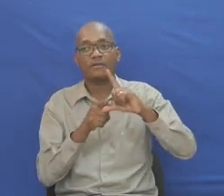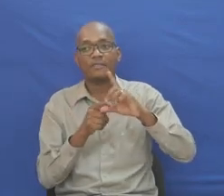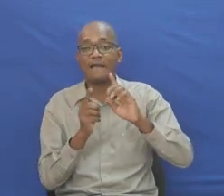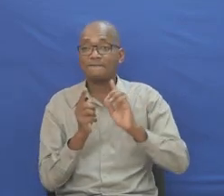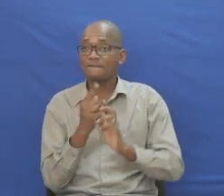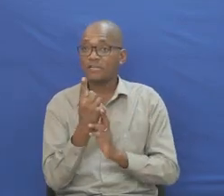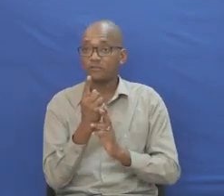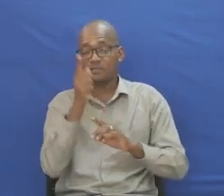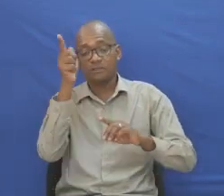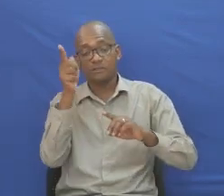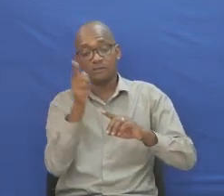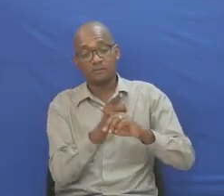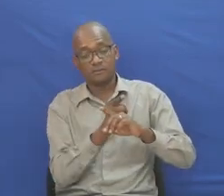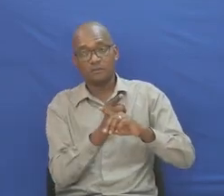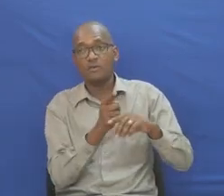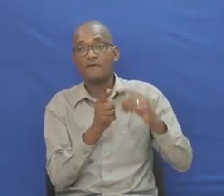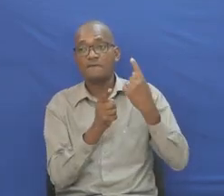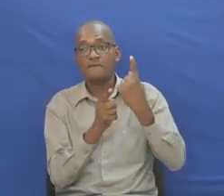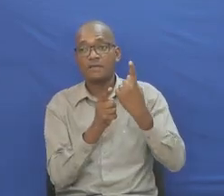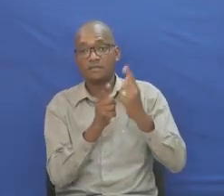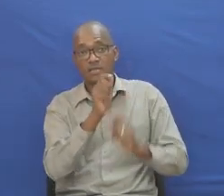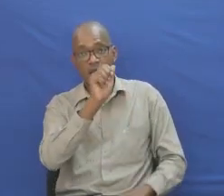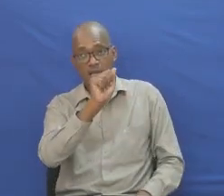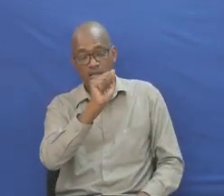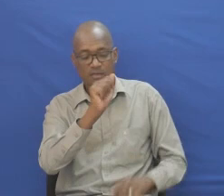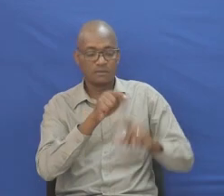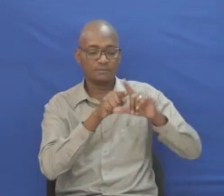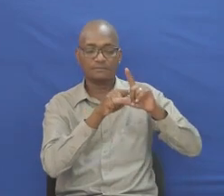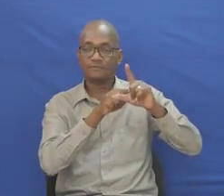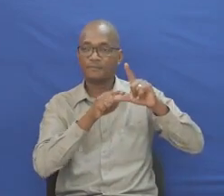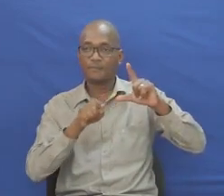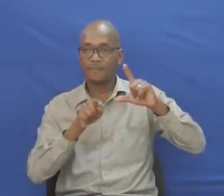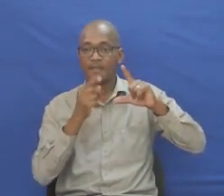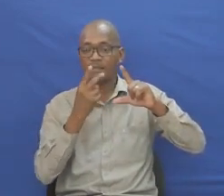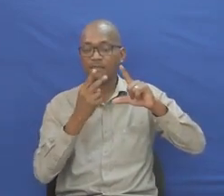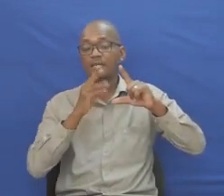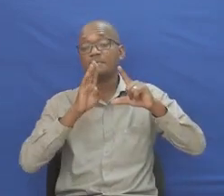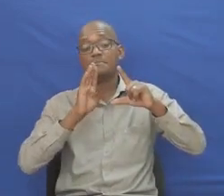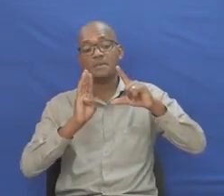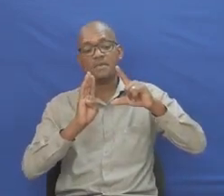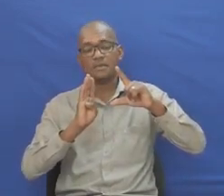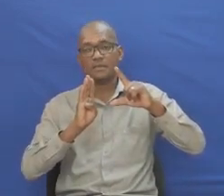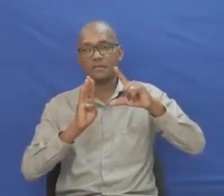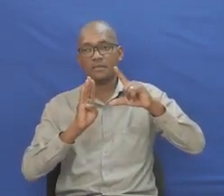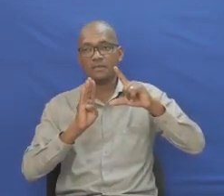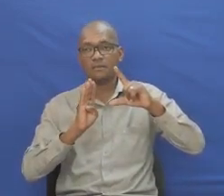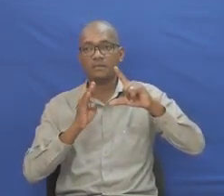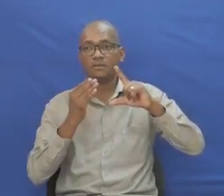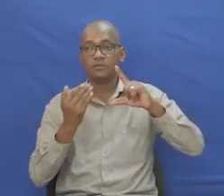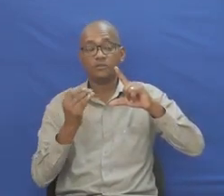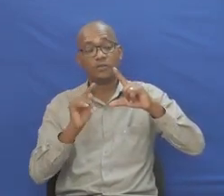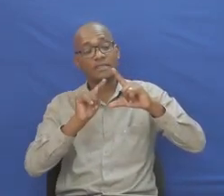one. You have a first part of a line, line A, and the second part of a line, it is line B. The angle which